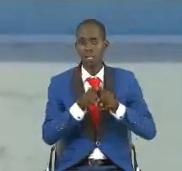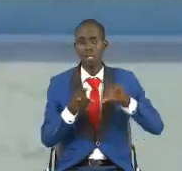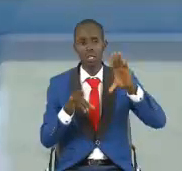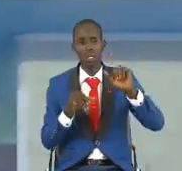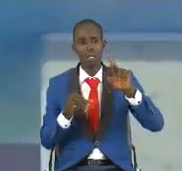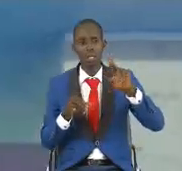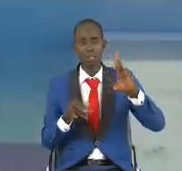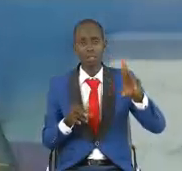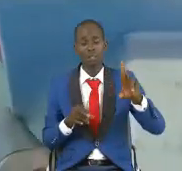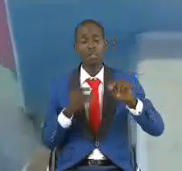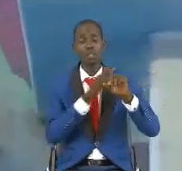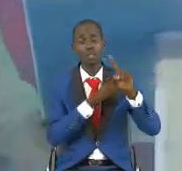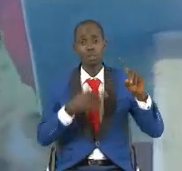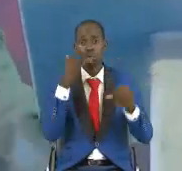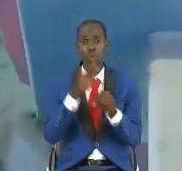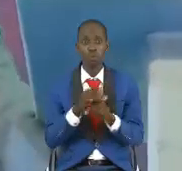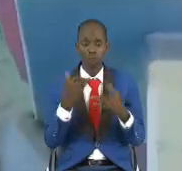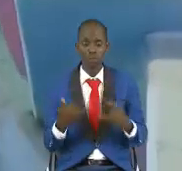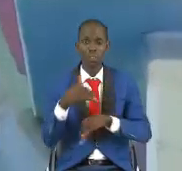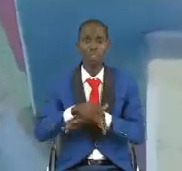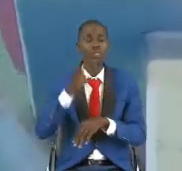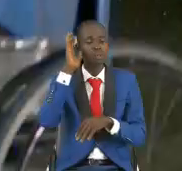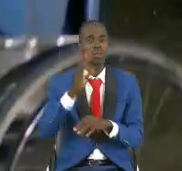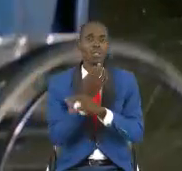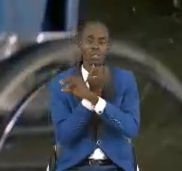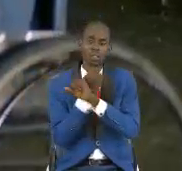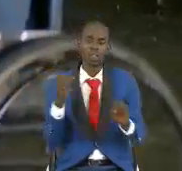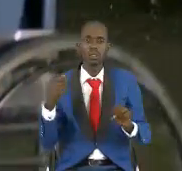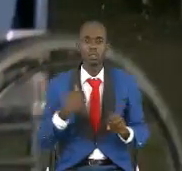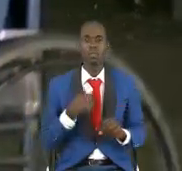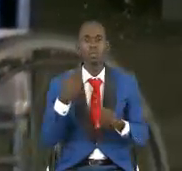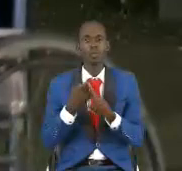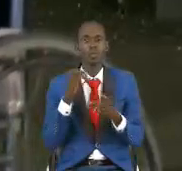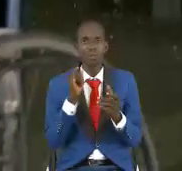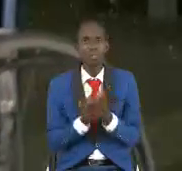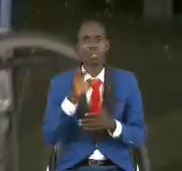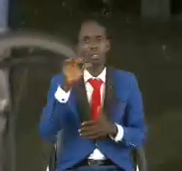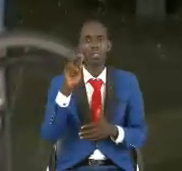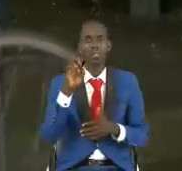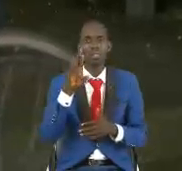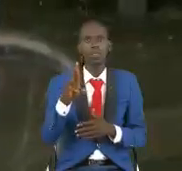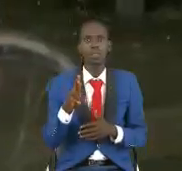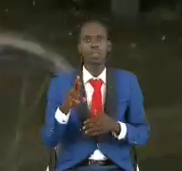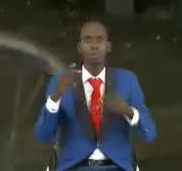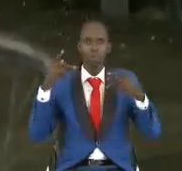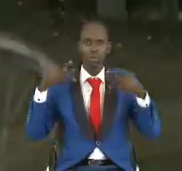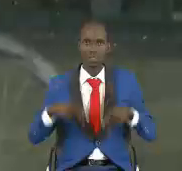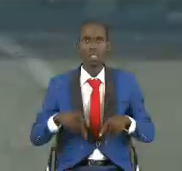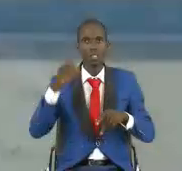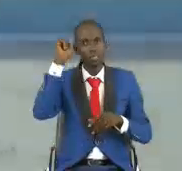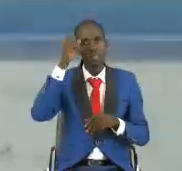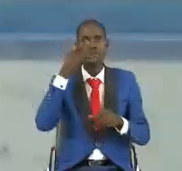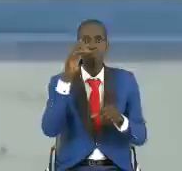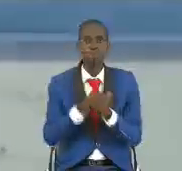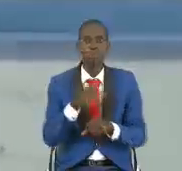said, tonight He will deliver you from that cancer. Personalize His promises. And then chief there